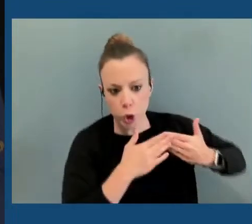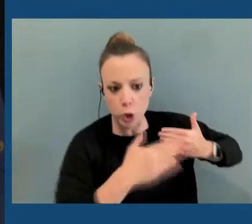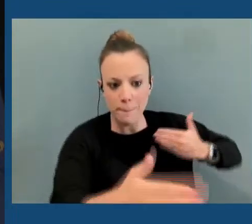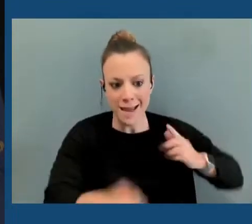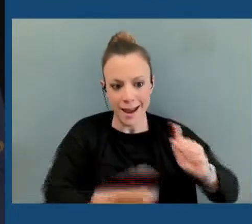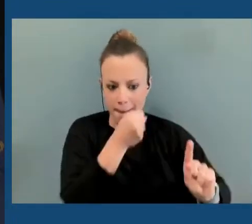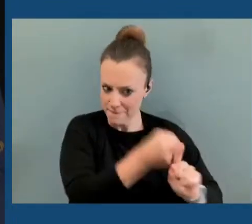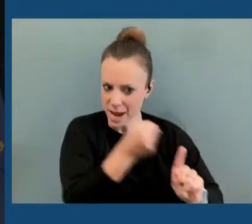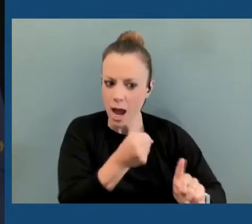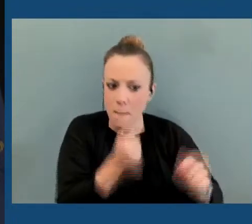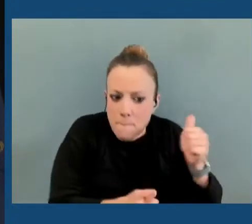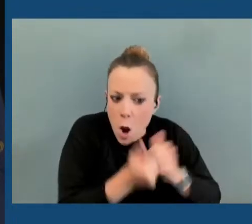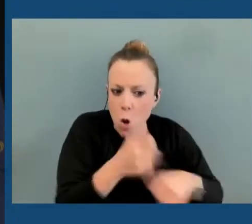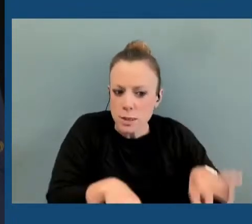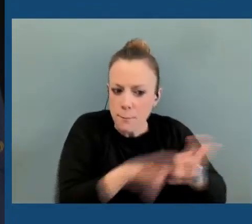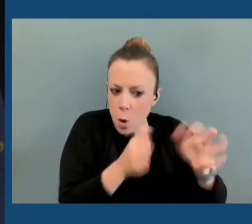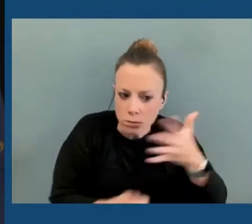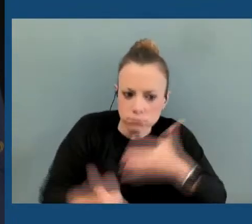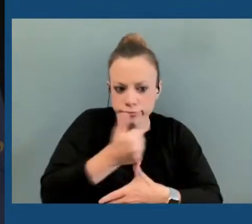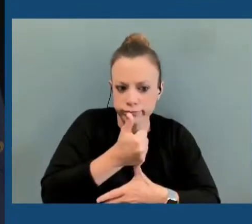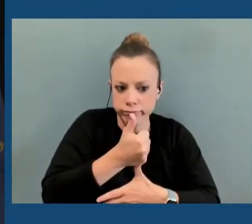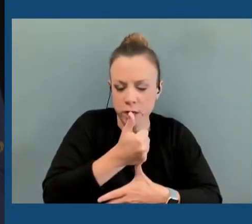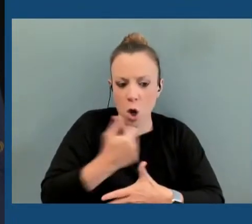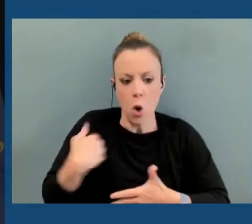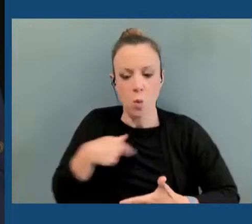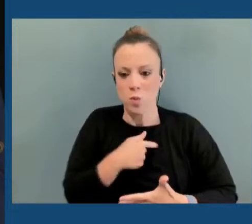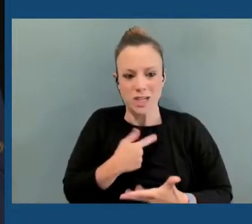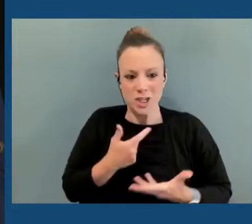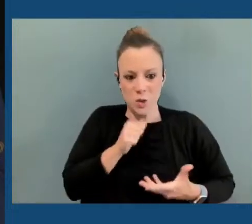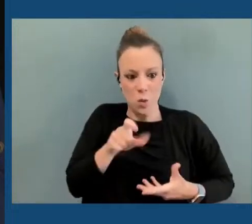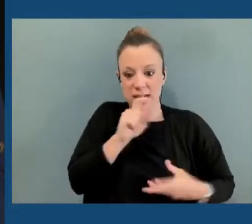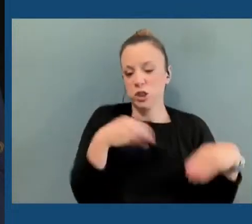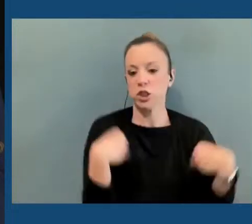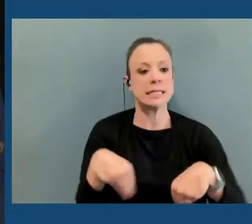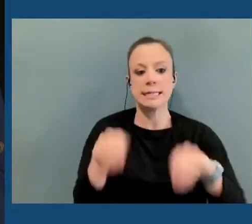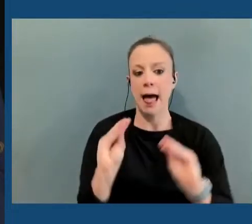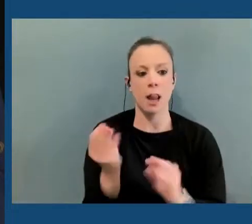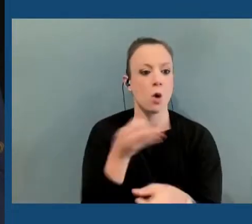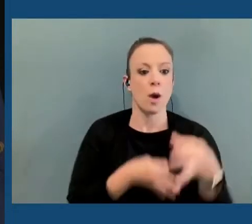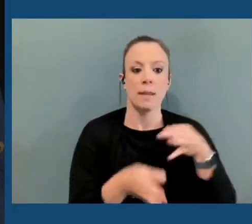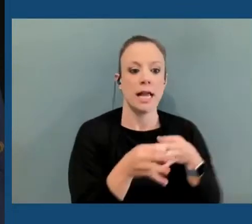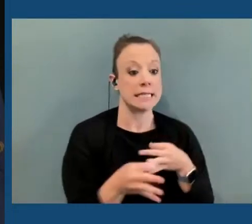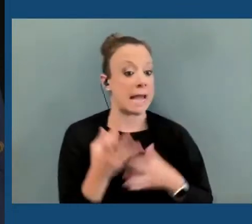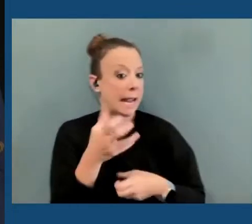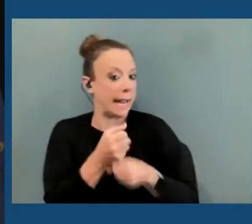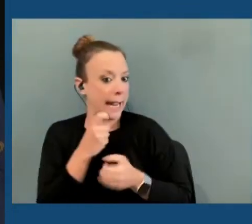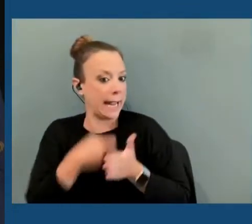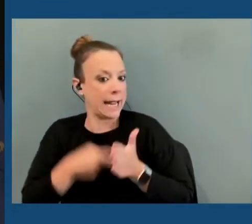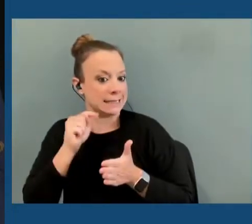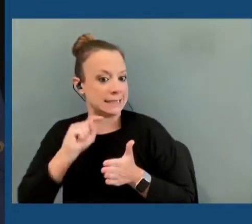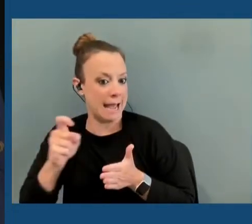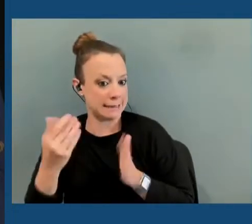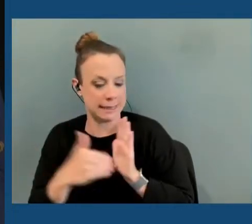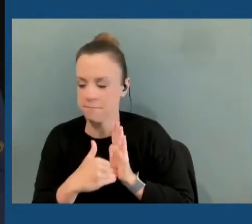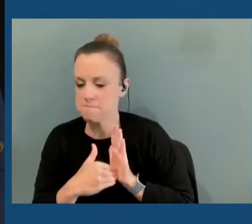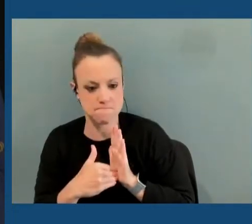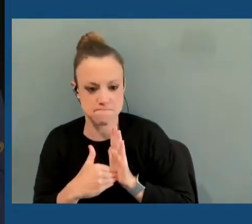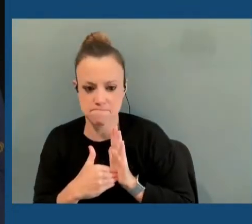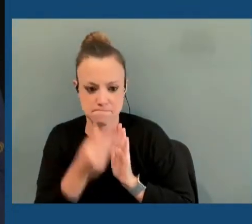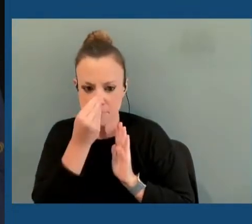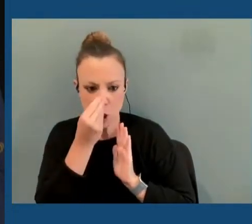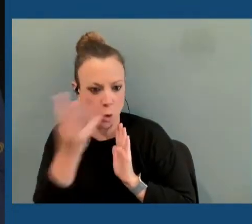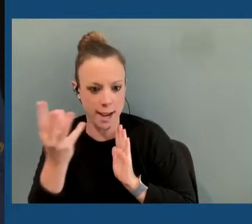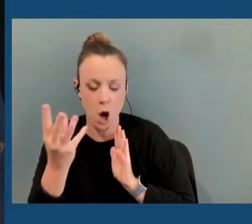city's tax rolls quickly, which is often a major incentive to act. And